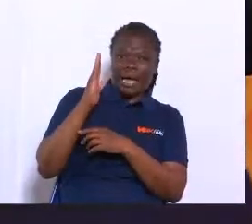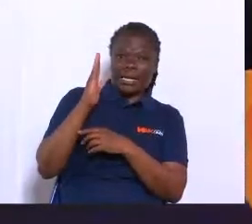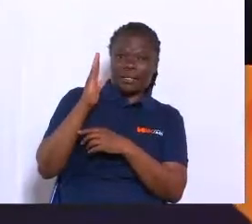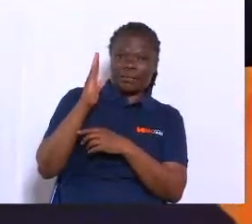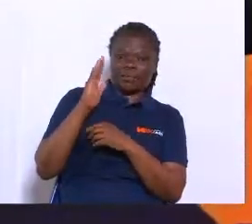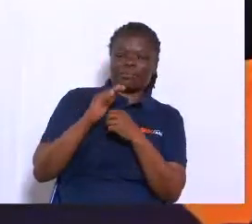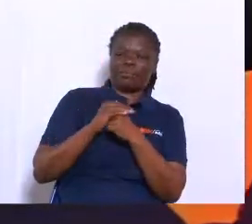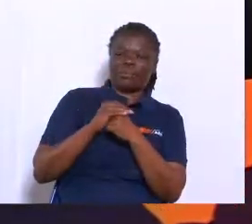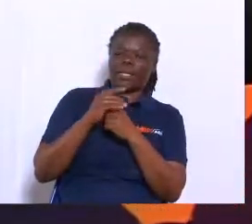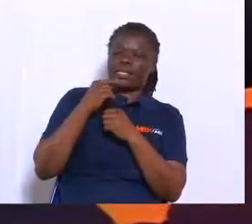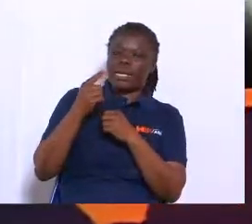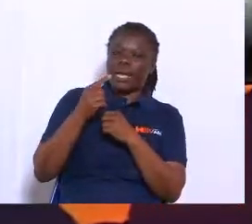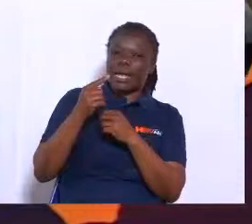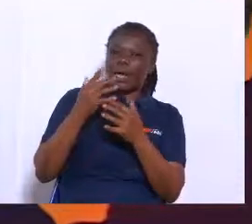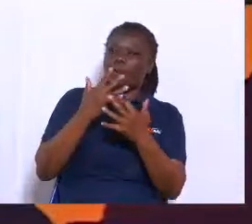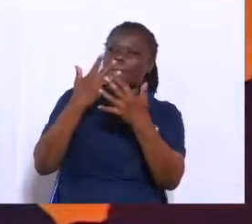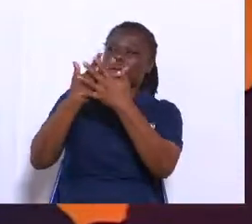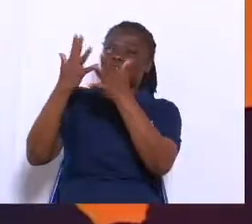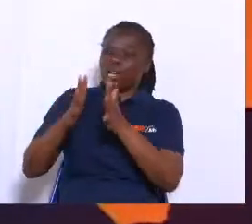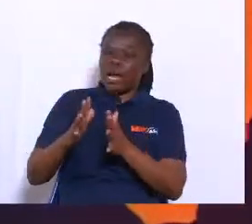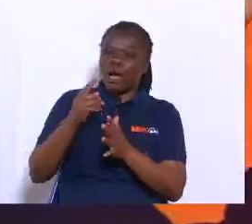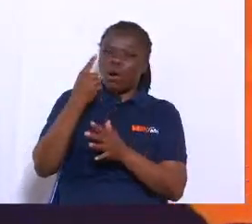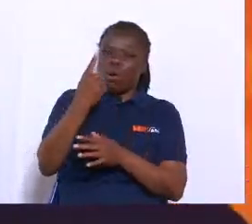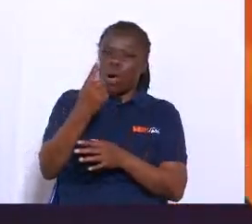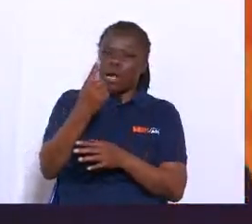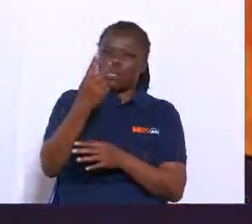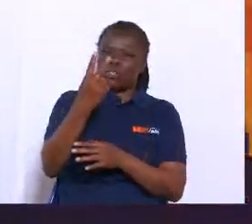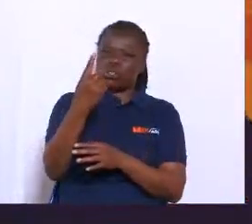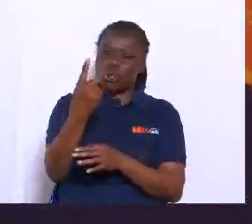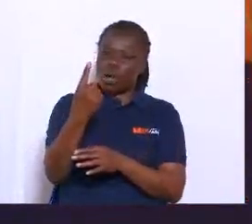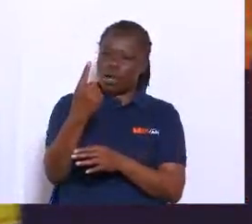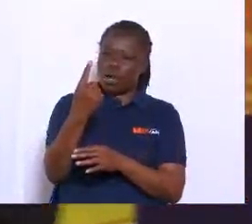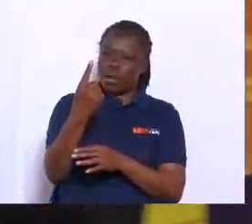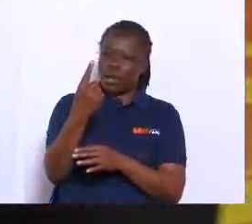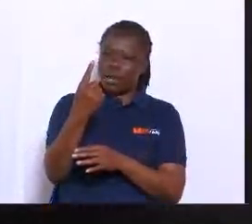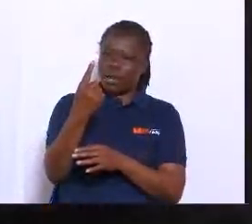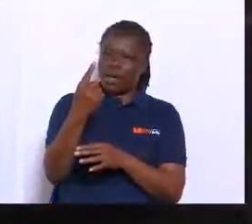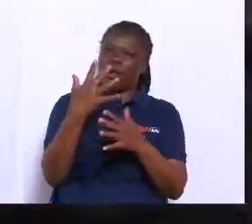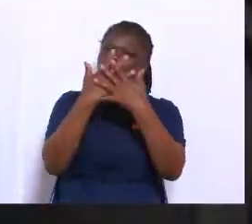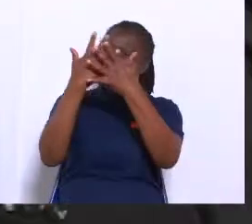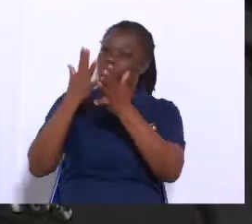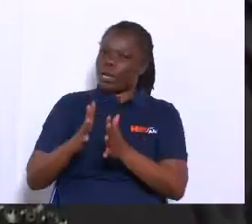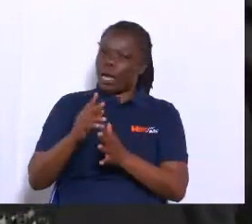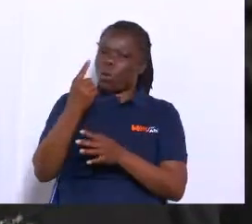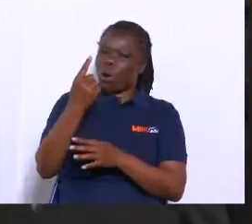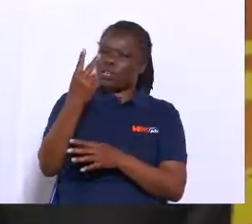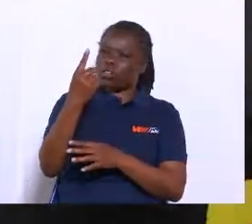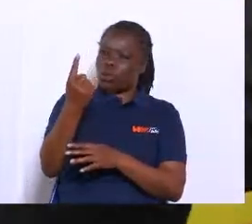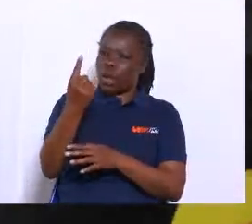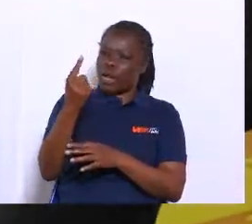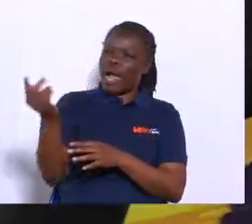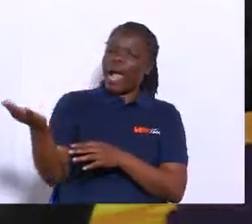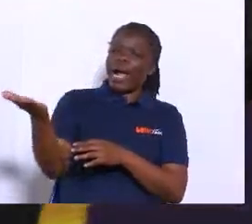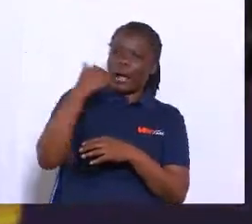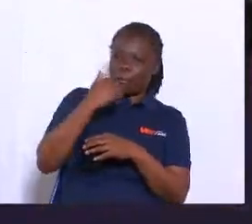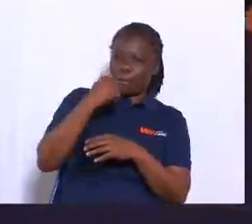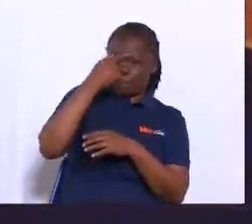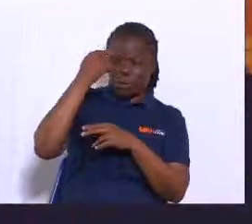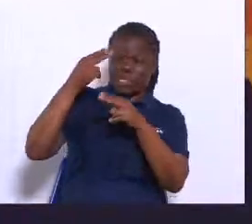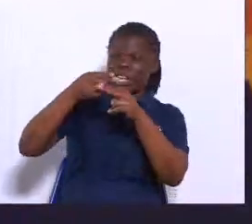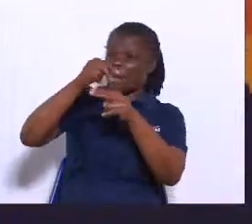prisoner 121. And he'd never met that prisoner. 121, come here. And he already